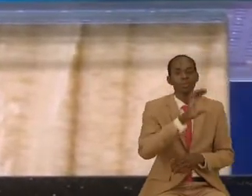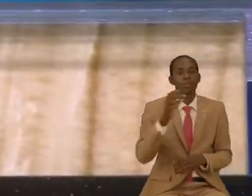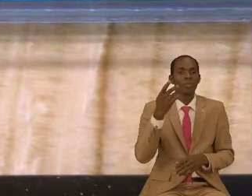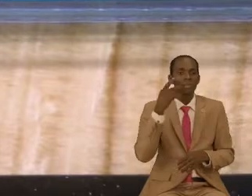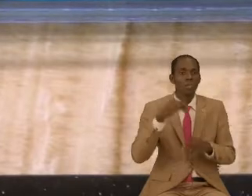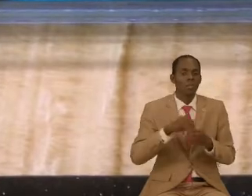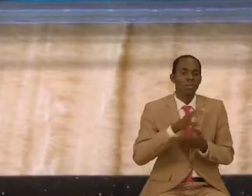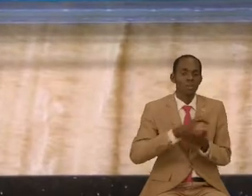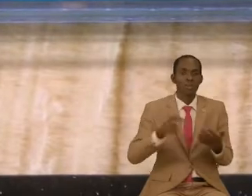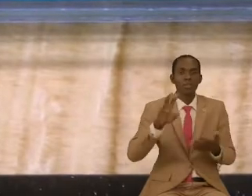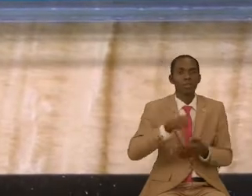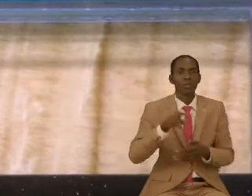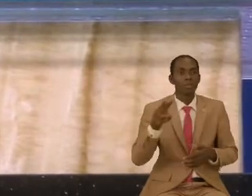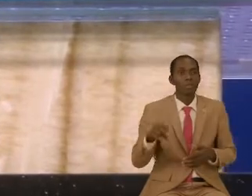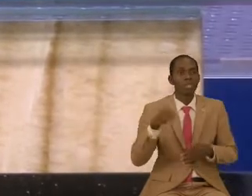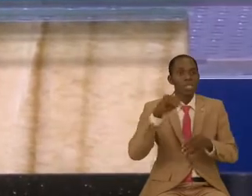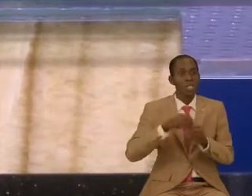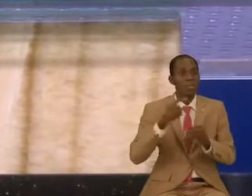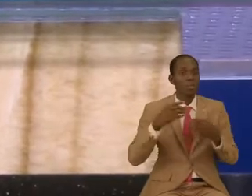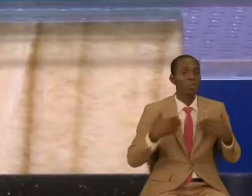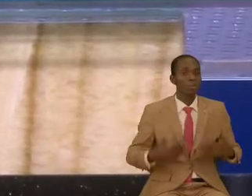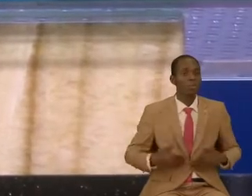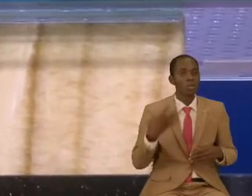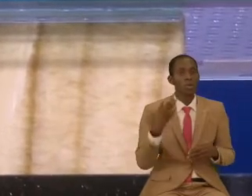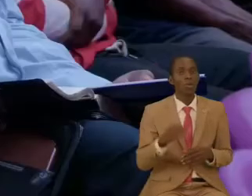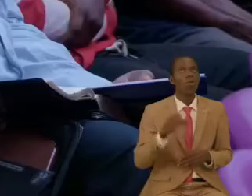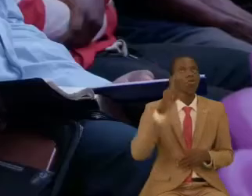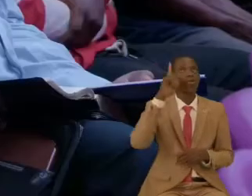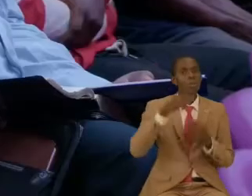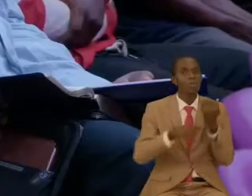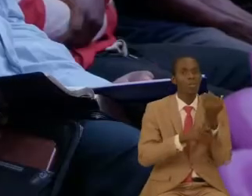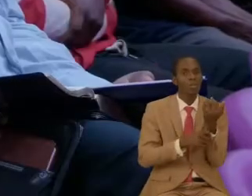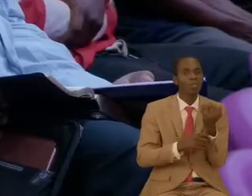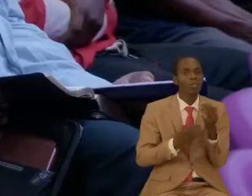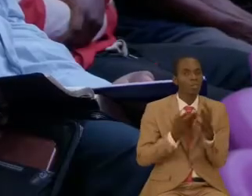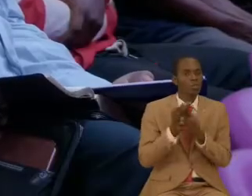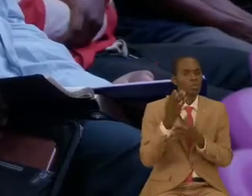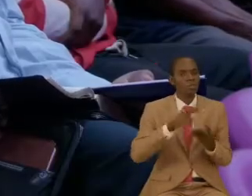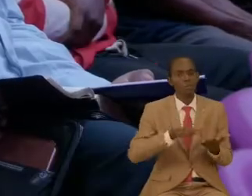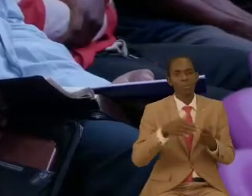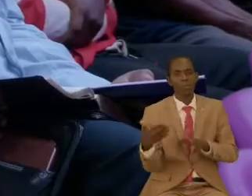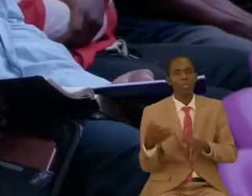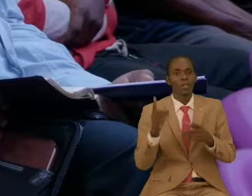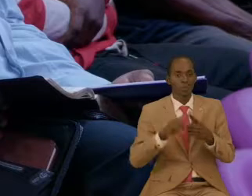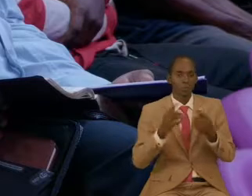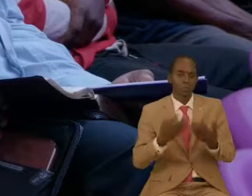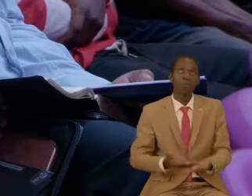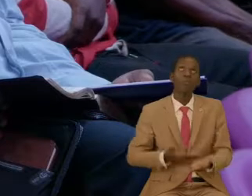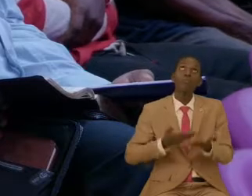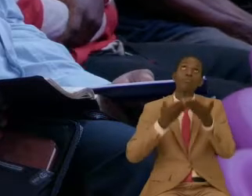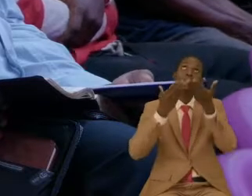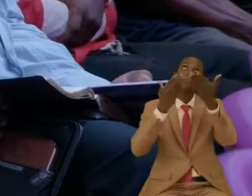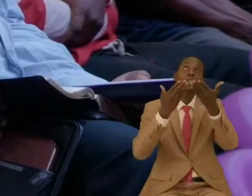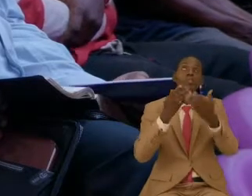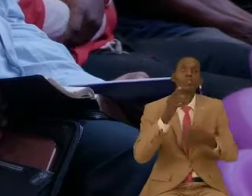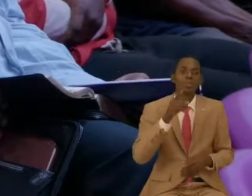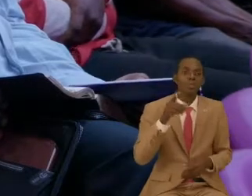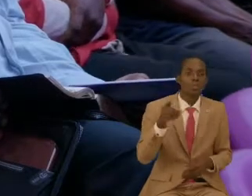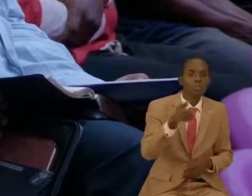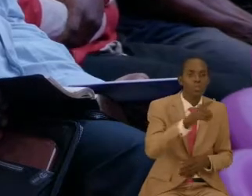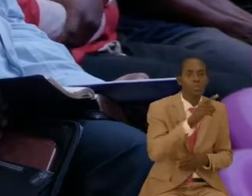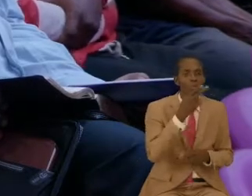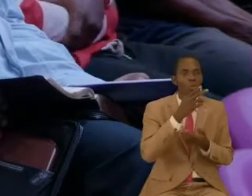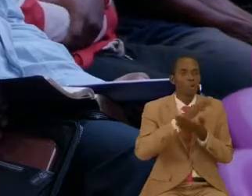verse 22, it says, in the body of his flesh, through death, to present you